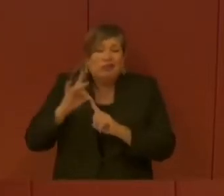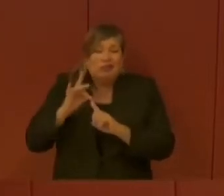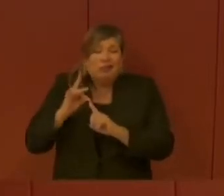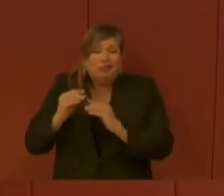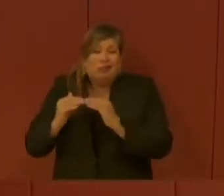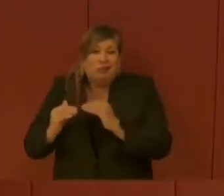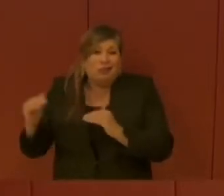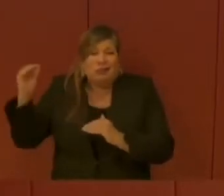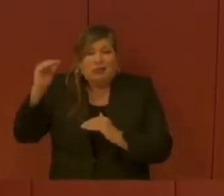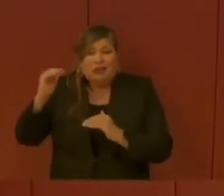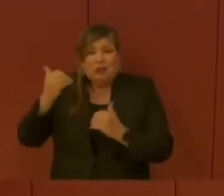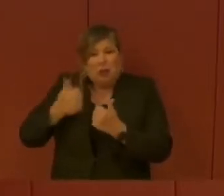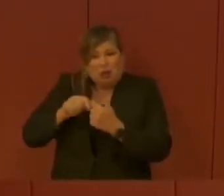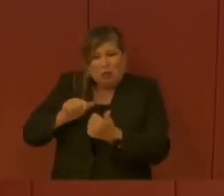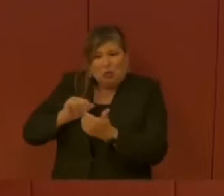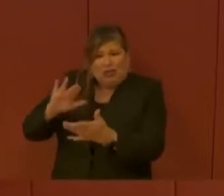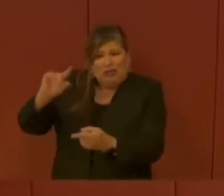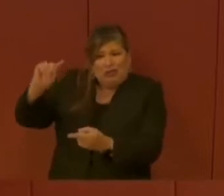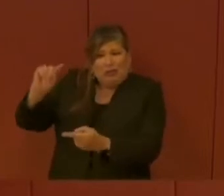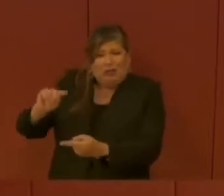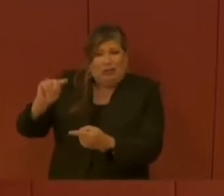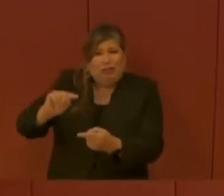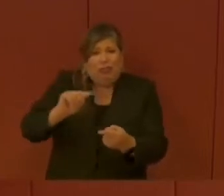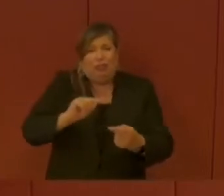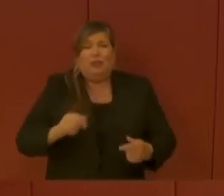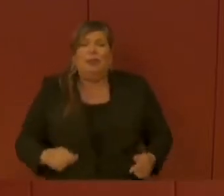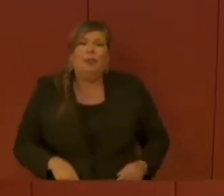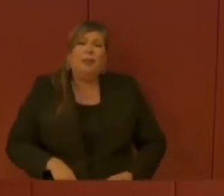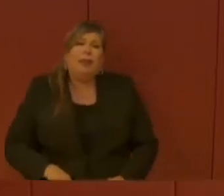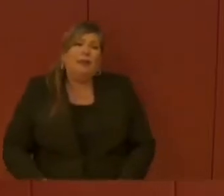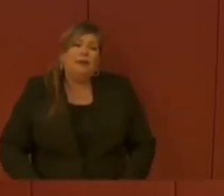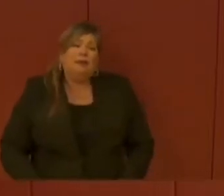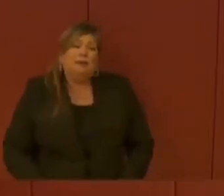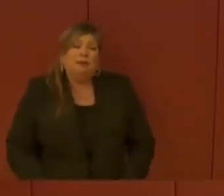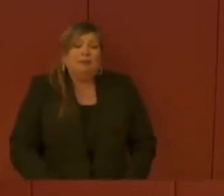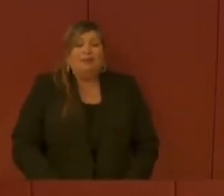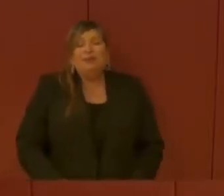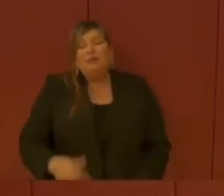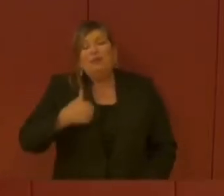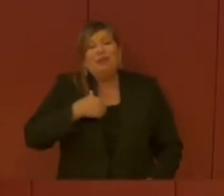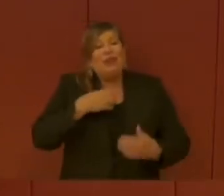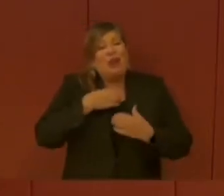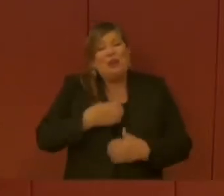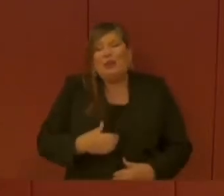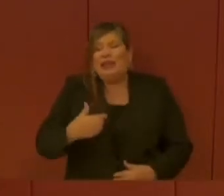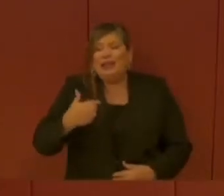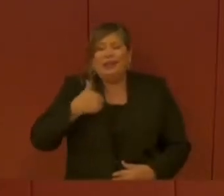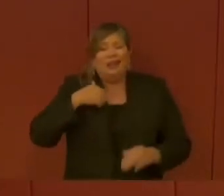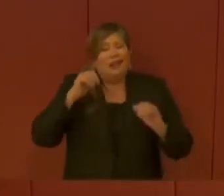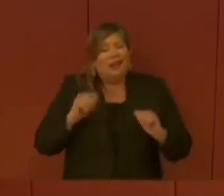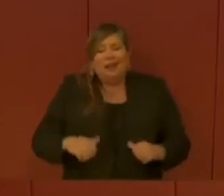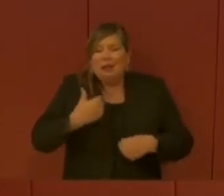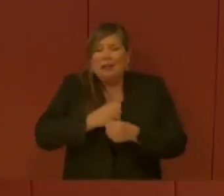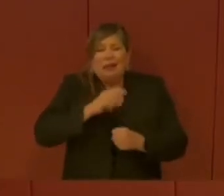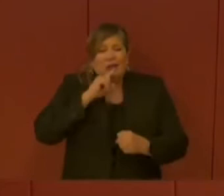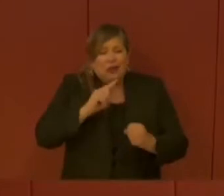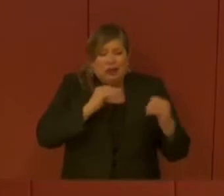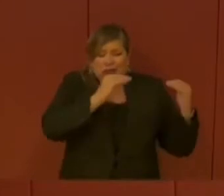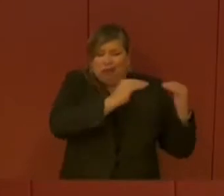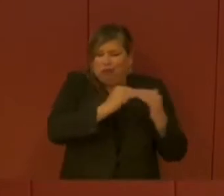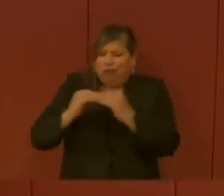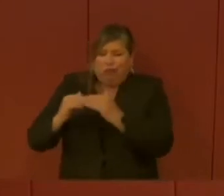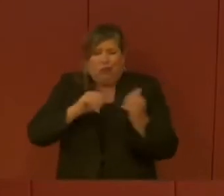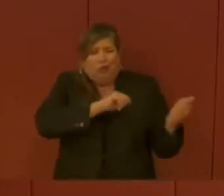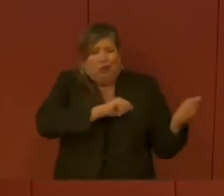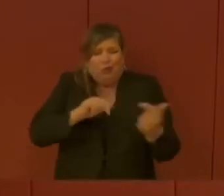this, I wish, you know, I was Herman Cain and I had a 999 plan and everybody would get it. I recognize some of this is